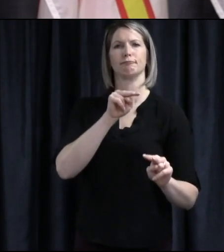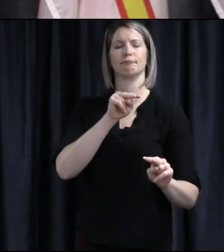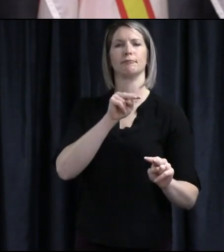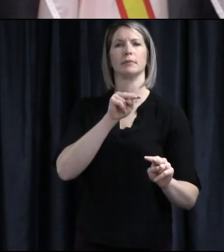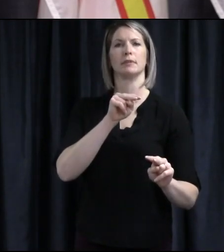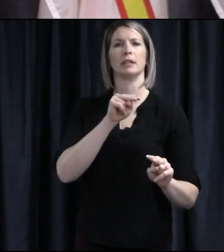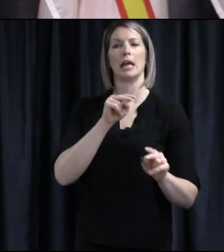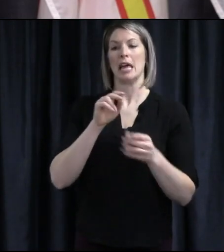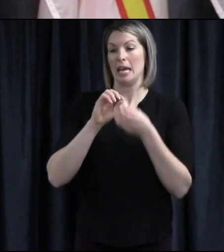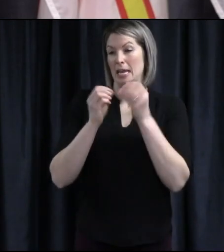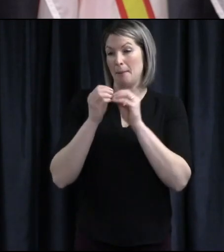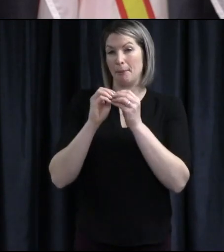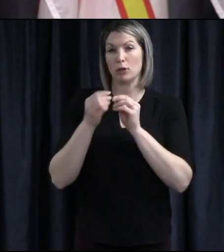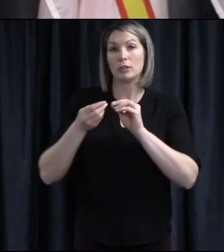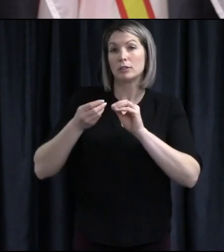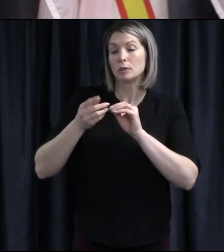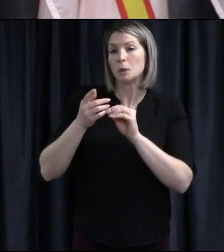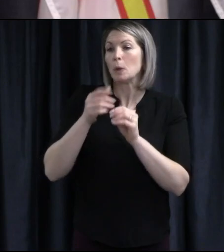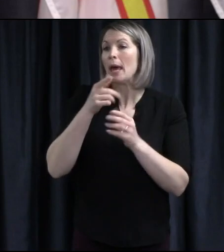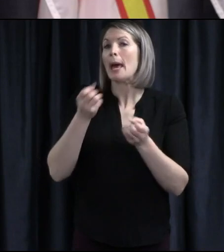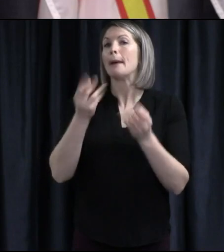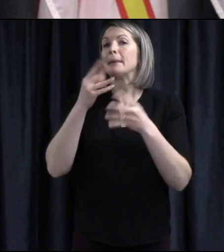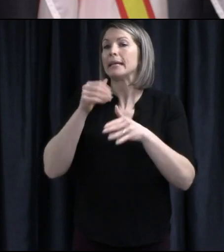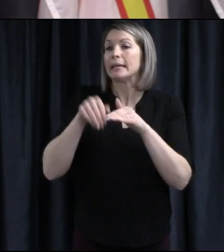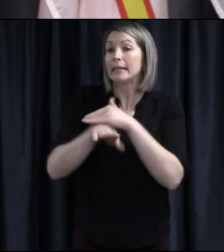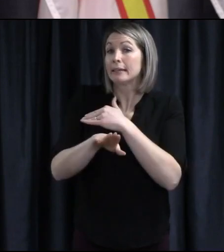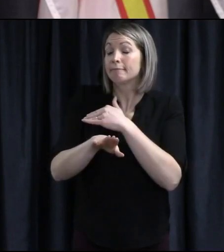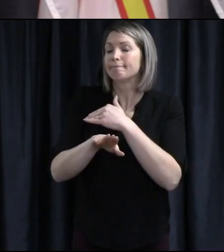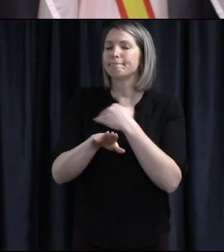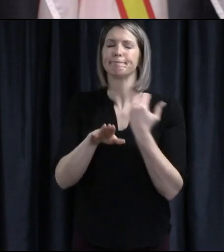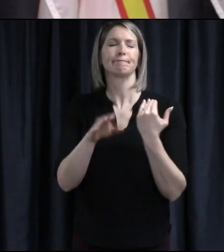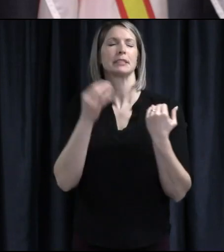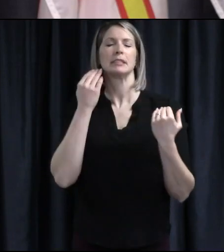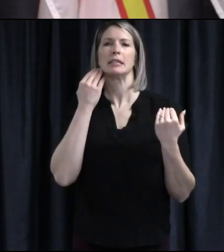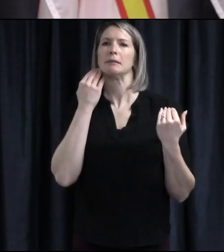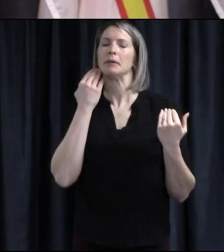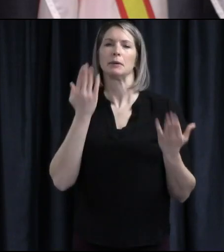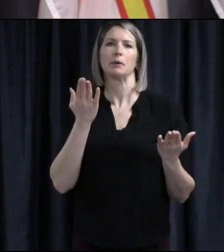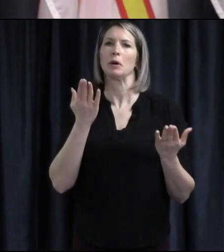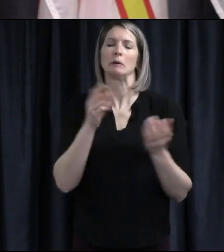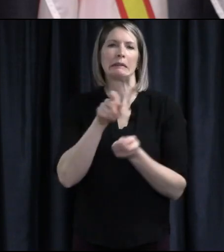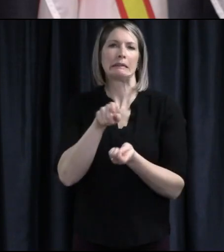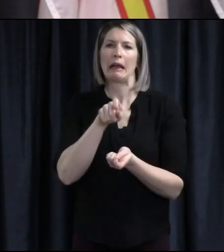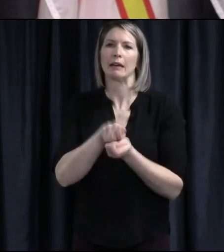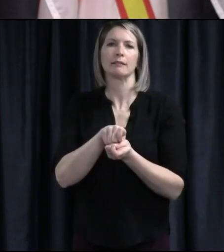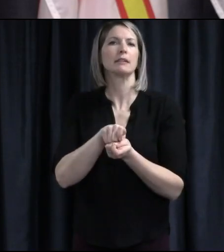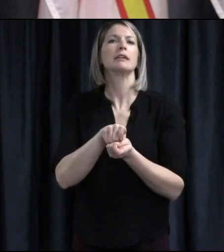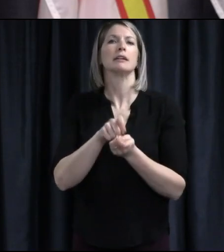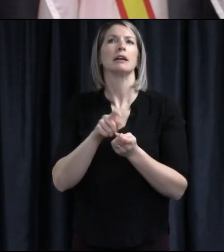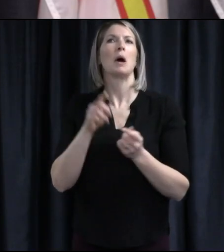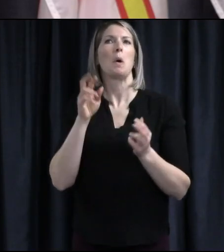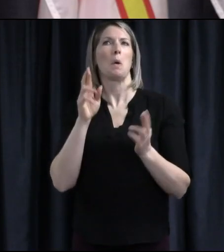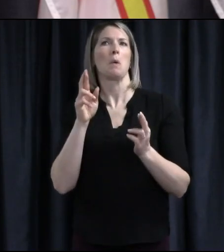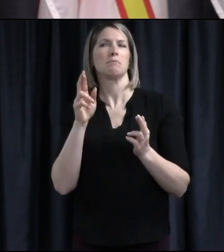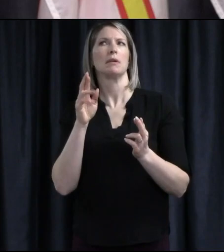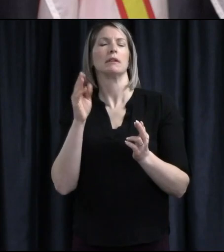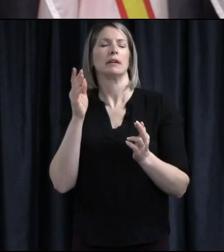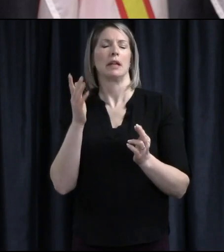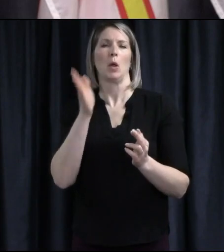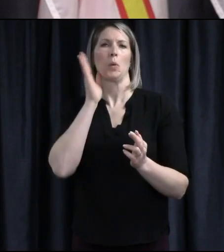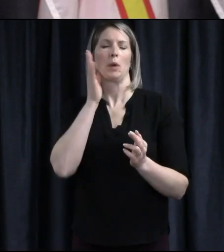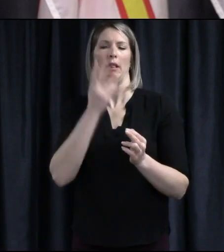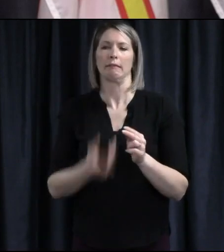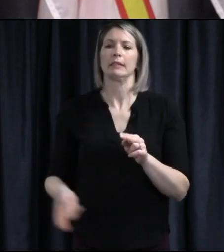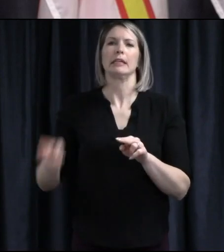the actual numbers, I don't have how many extra they'll be able to do a day, but certainly I think we're hoping to do significantly